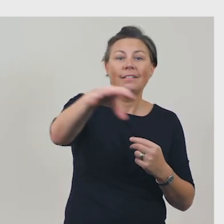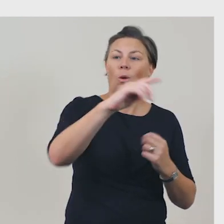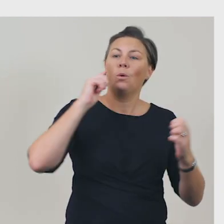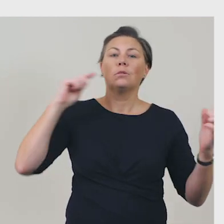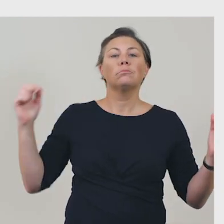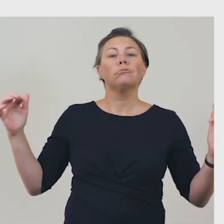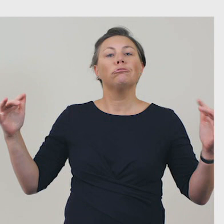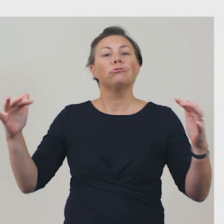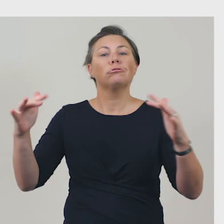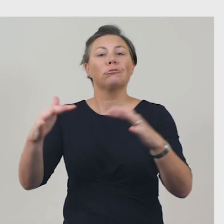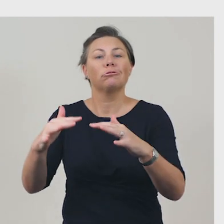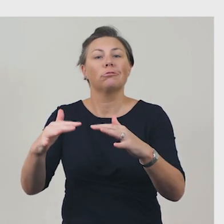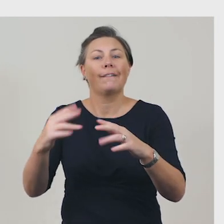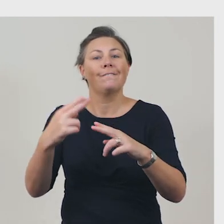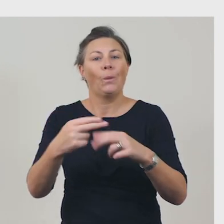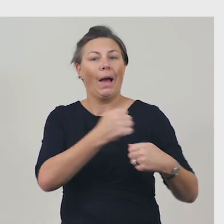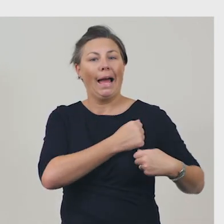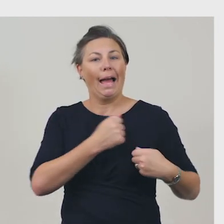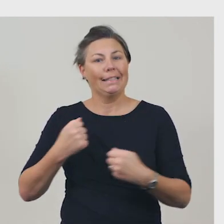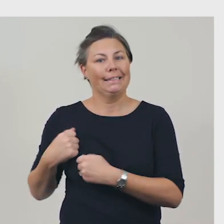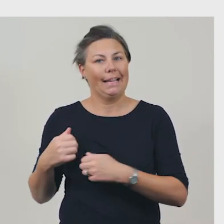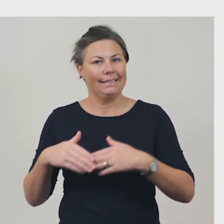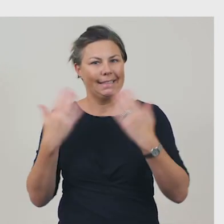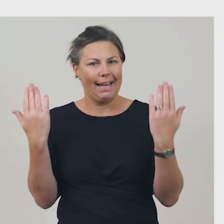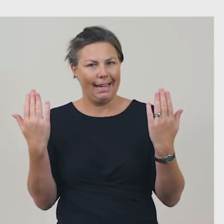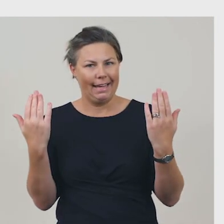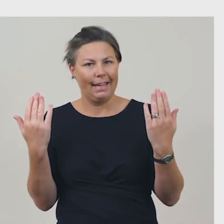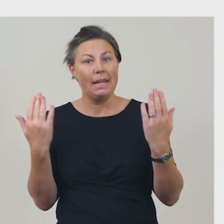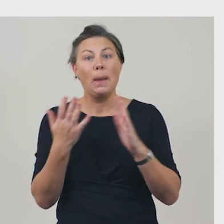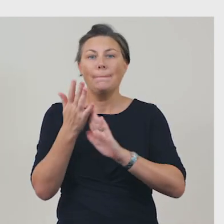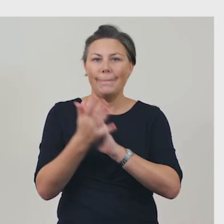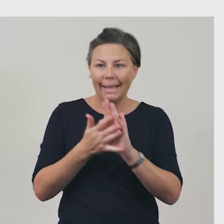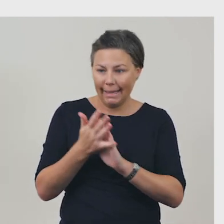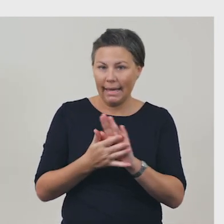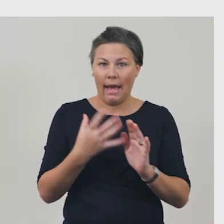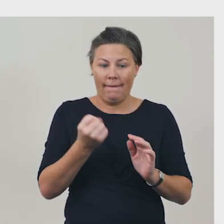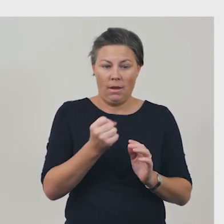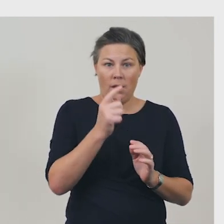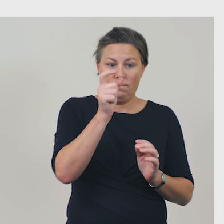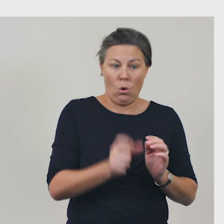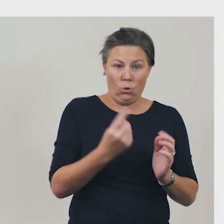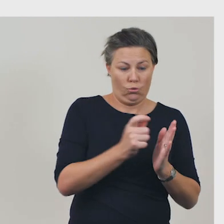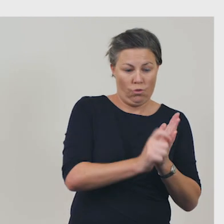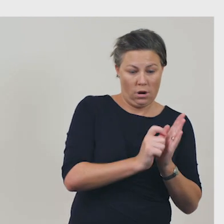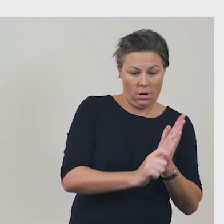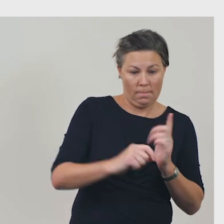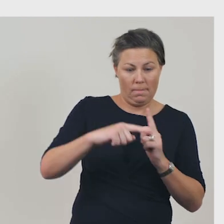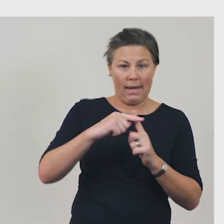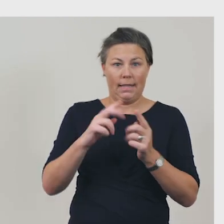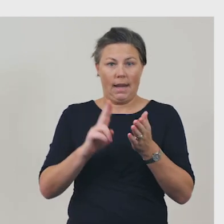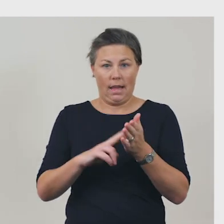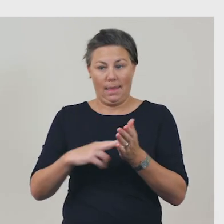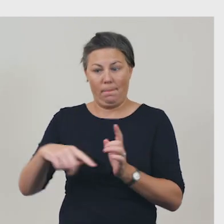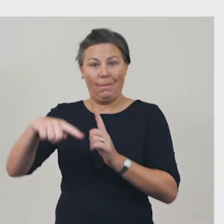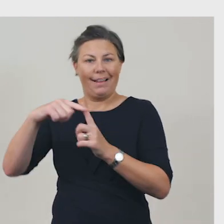community hall. This conveys the social context that the author interacts with other members of the community. There are